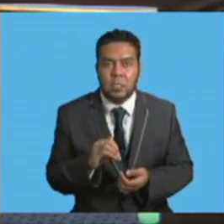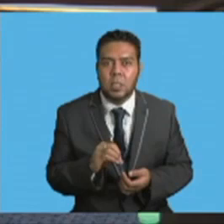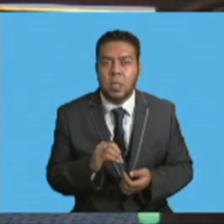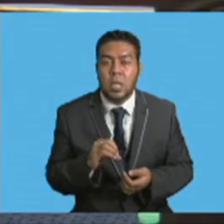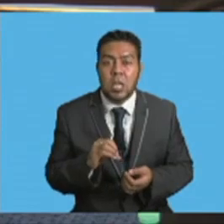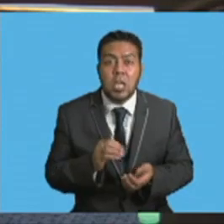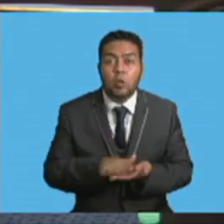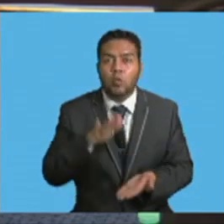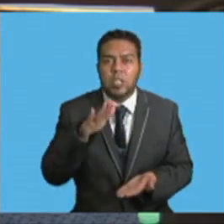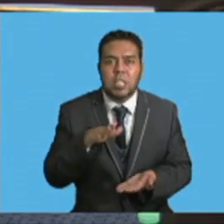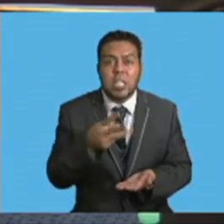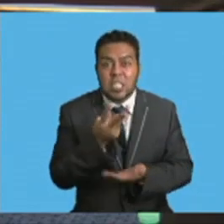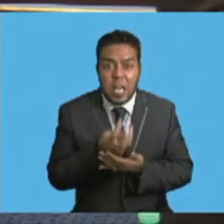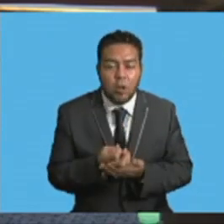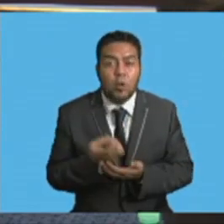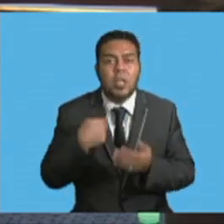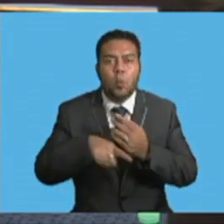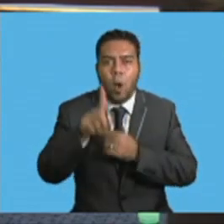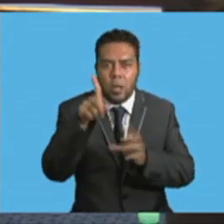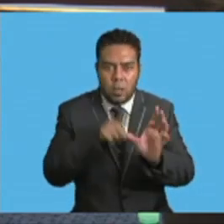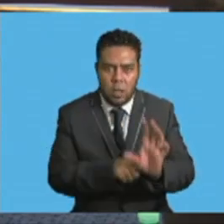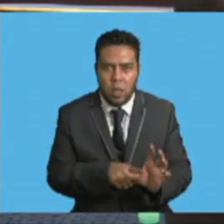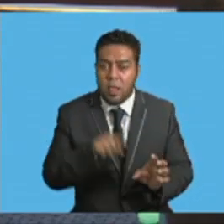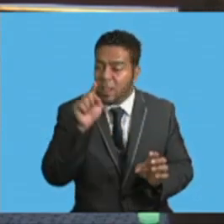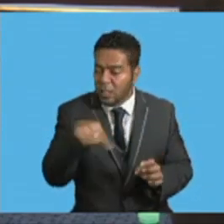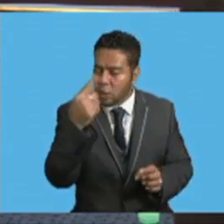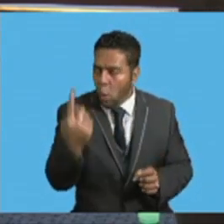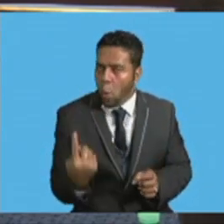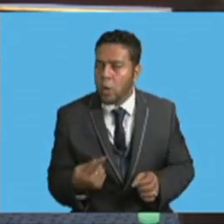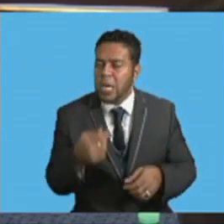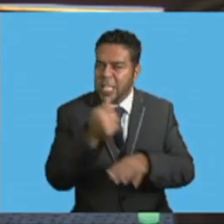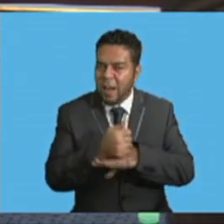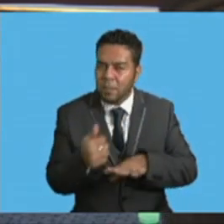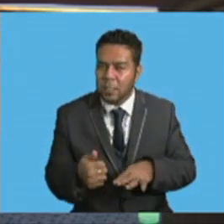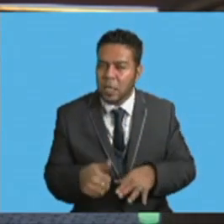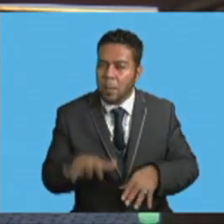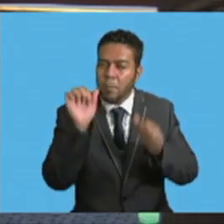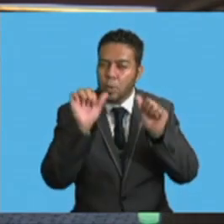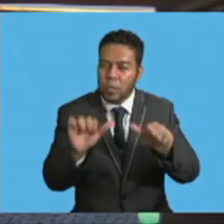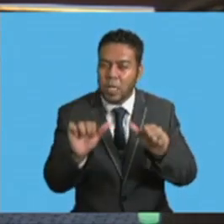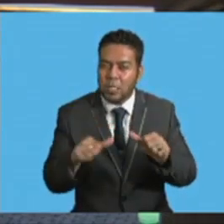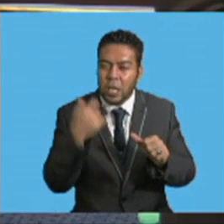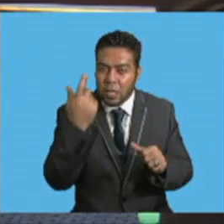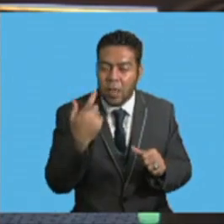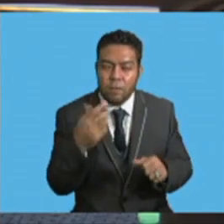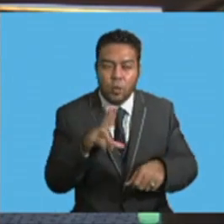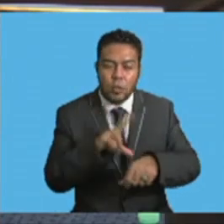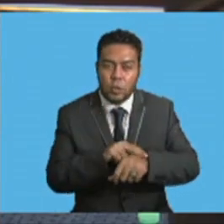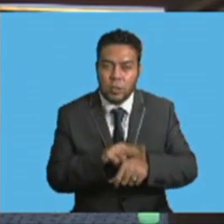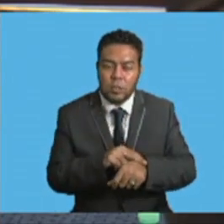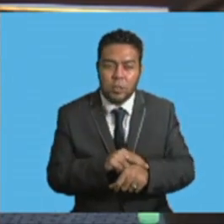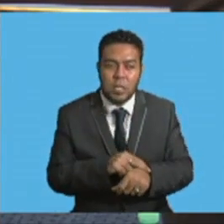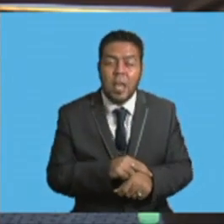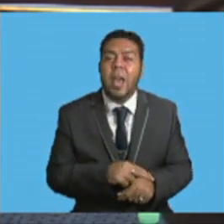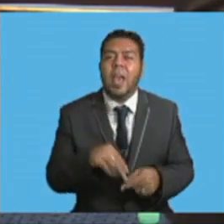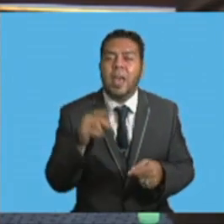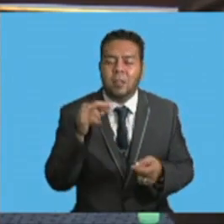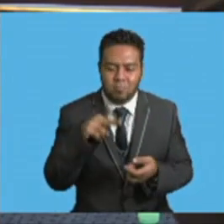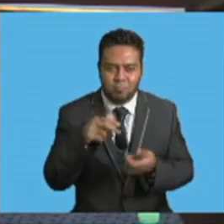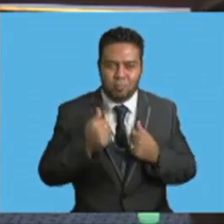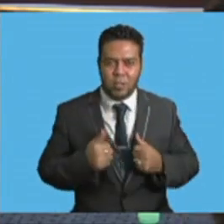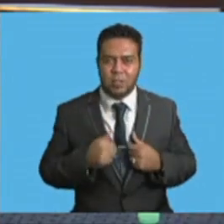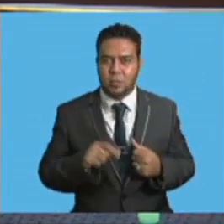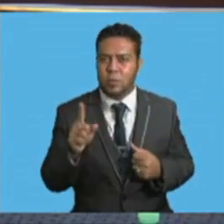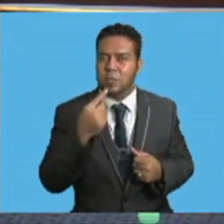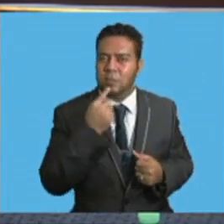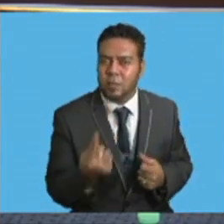year. This is the only government that takes care and protects its doctors and walks the talk.